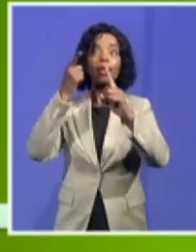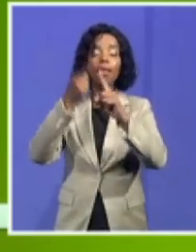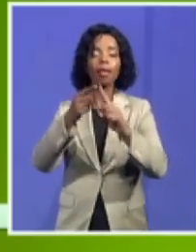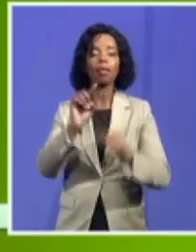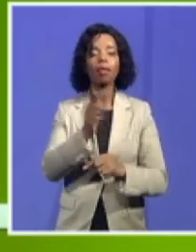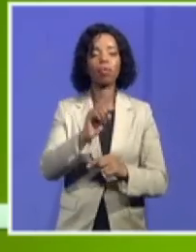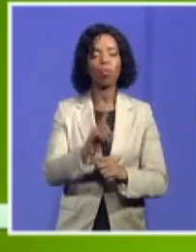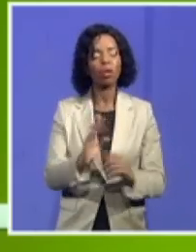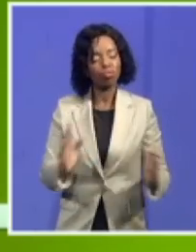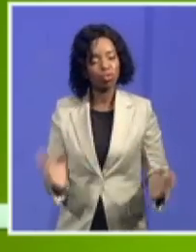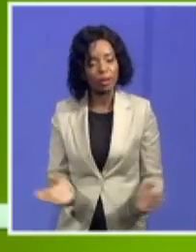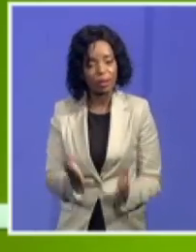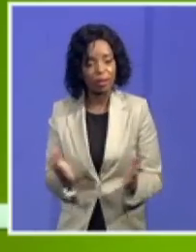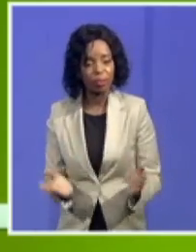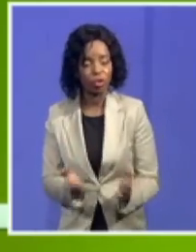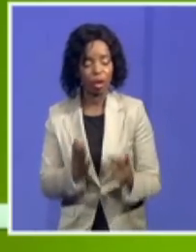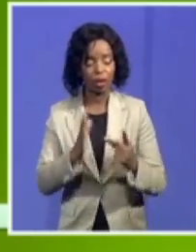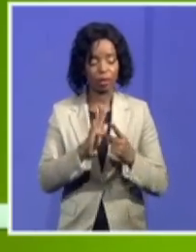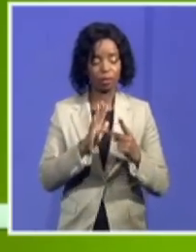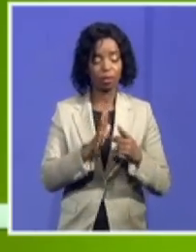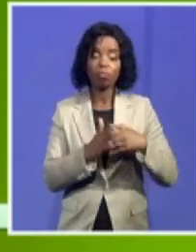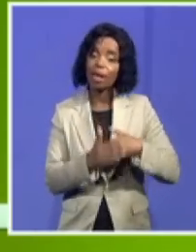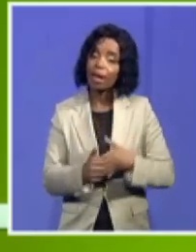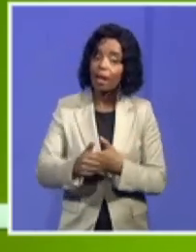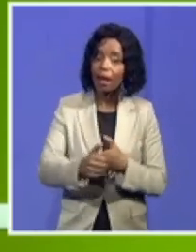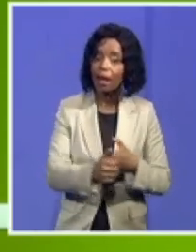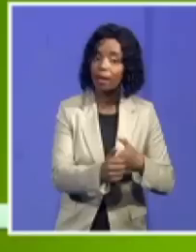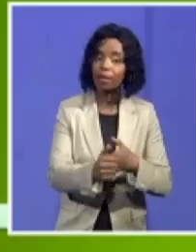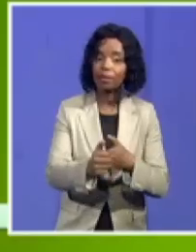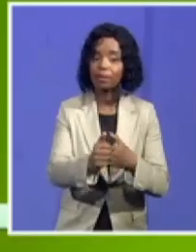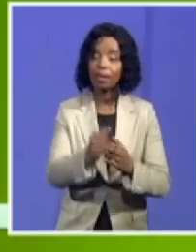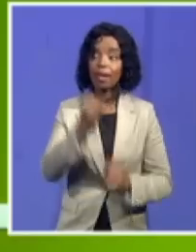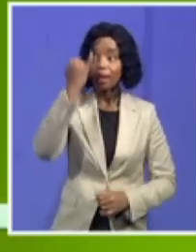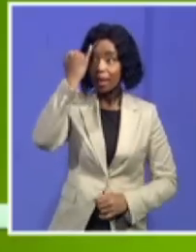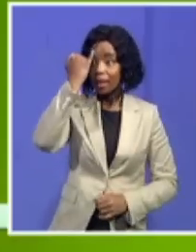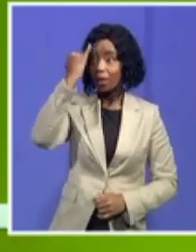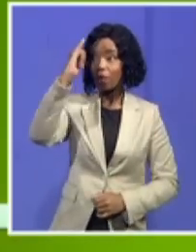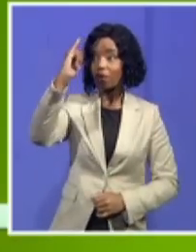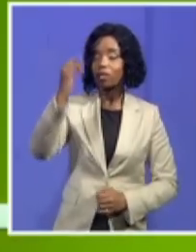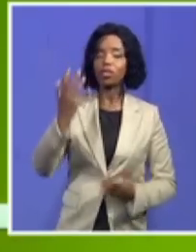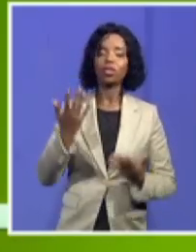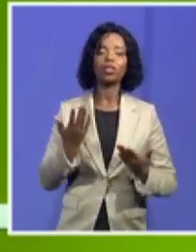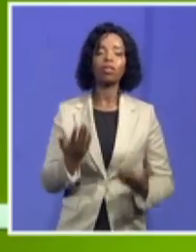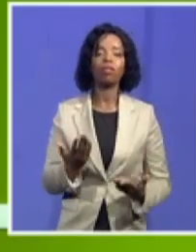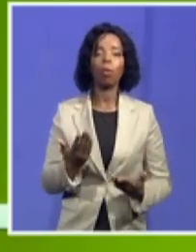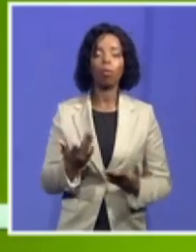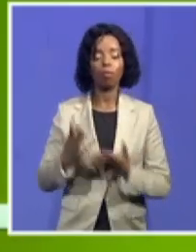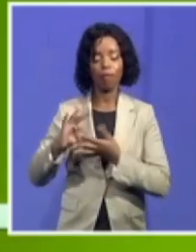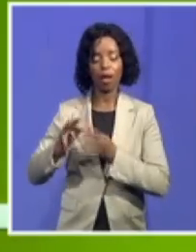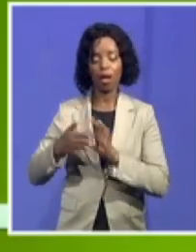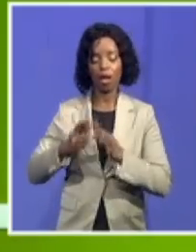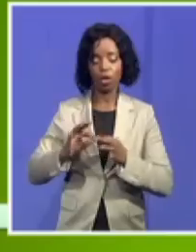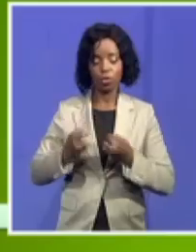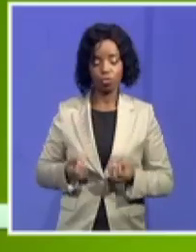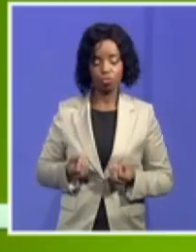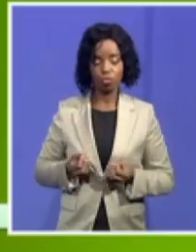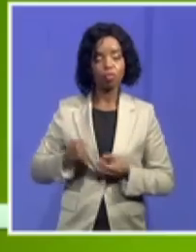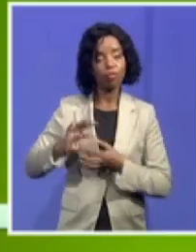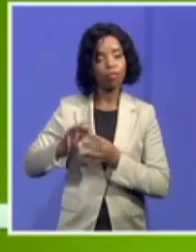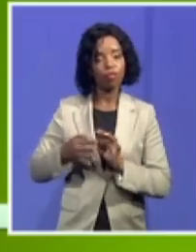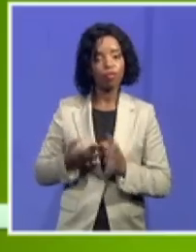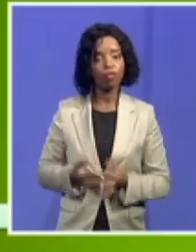guiding innovation along the value chain of hydrogen and fuel cells technologies. What